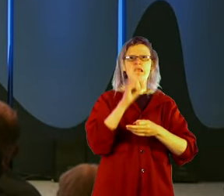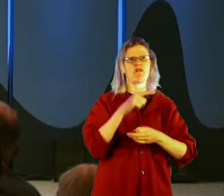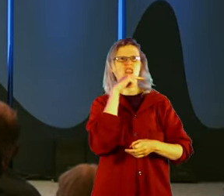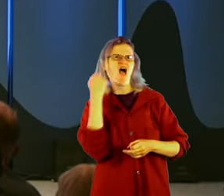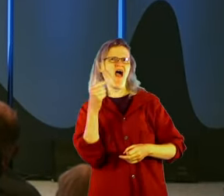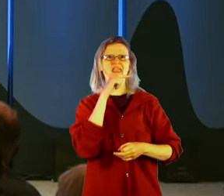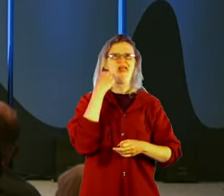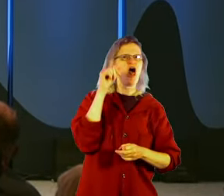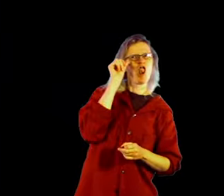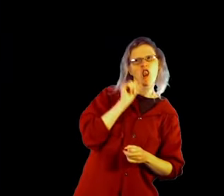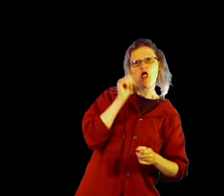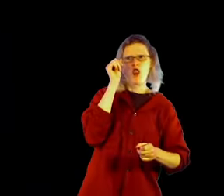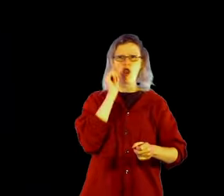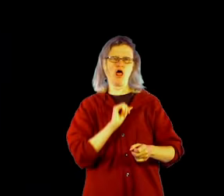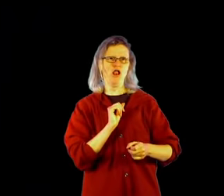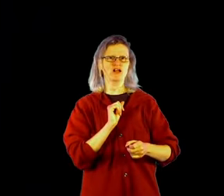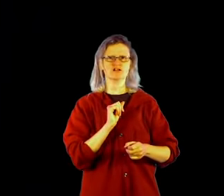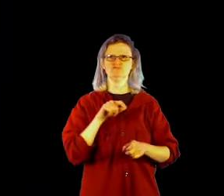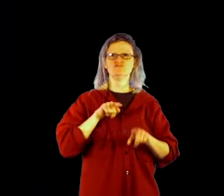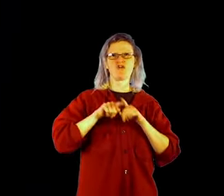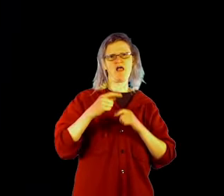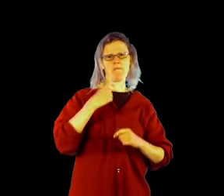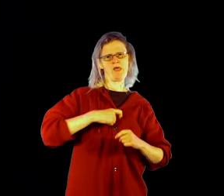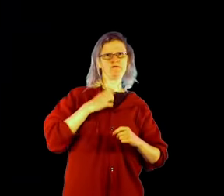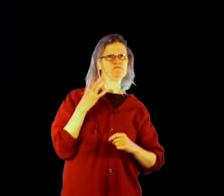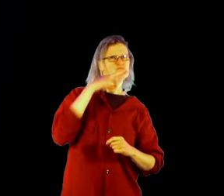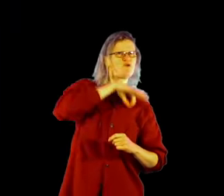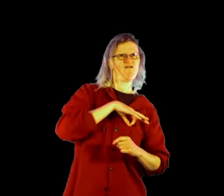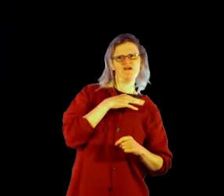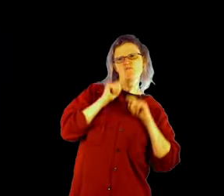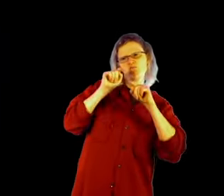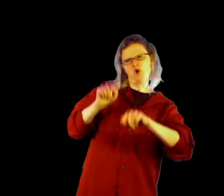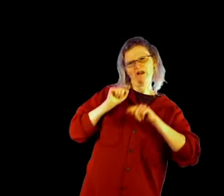deceit, personal gain, bullying.